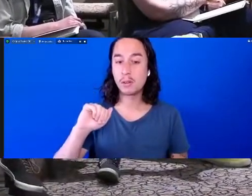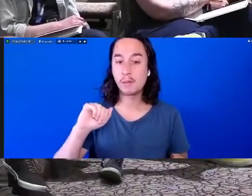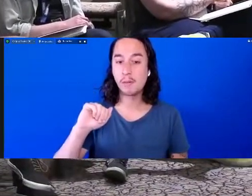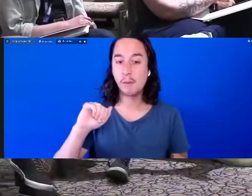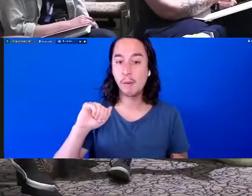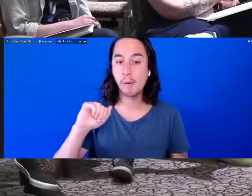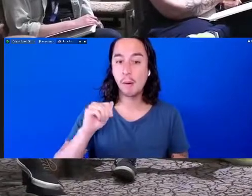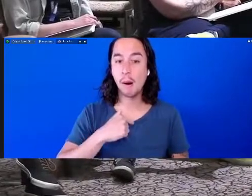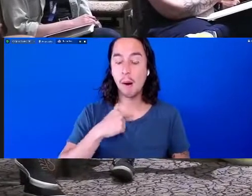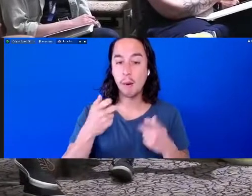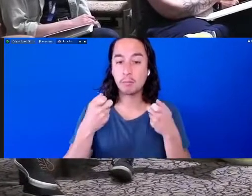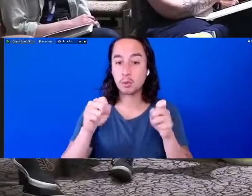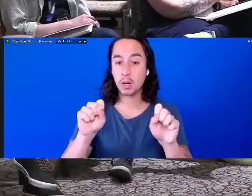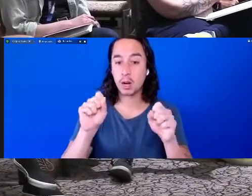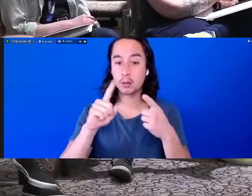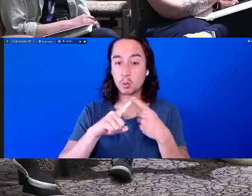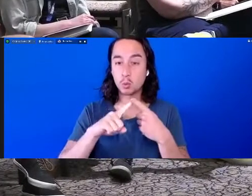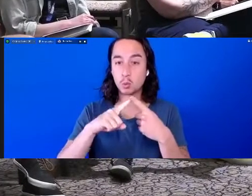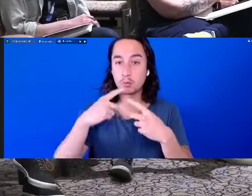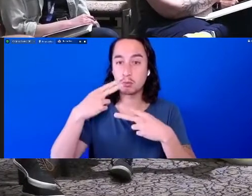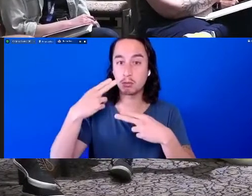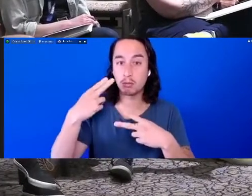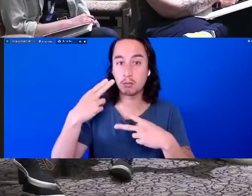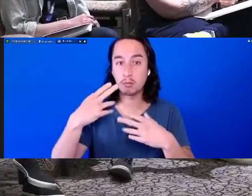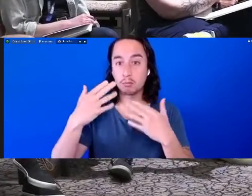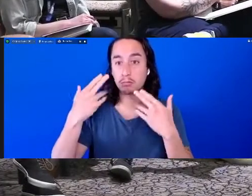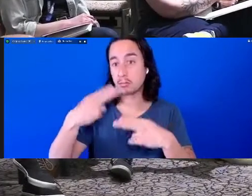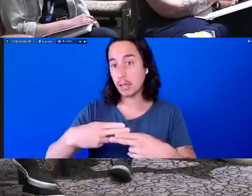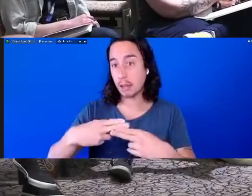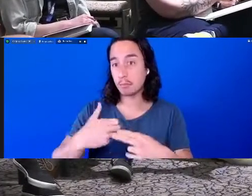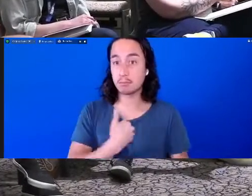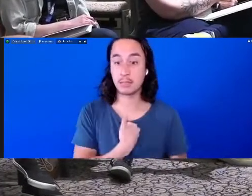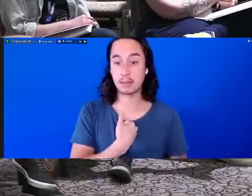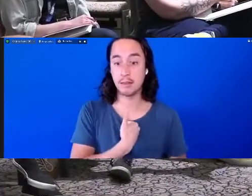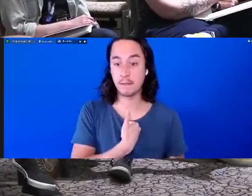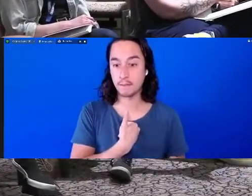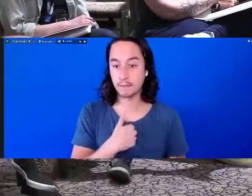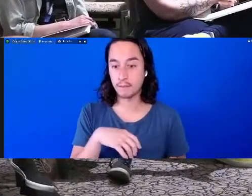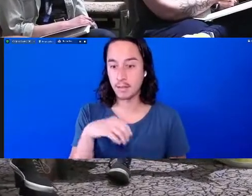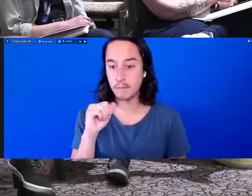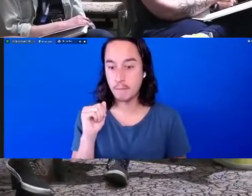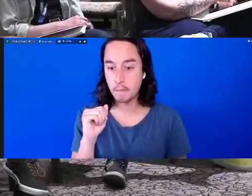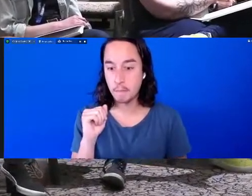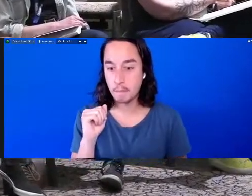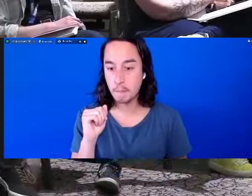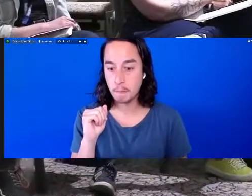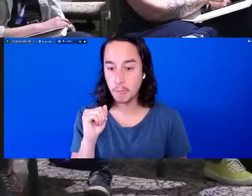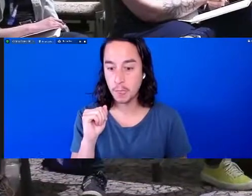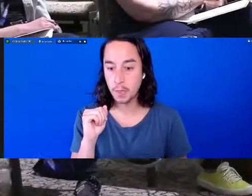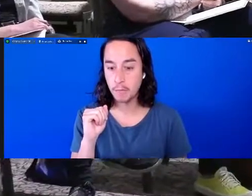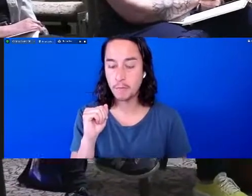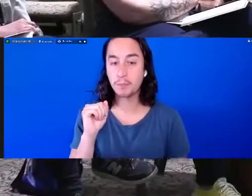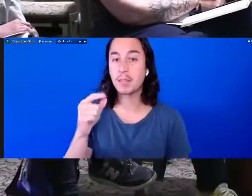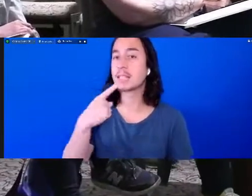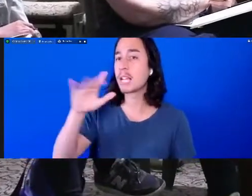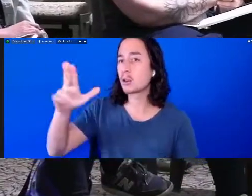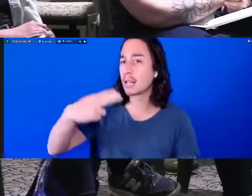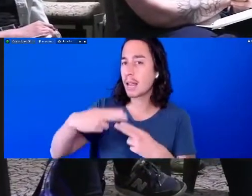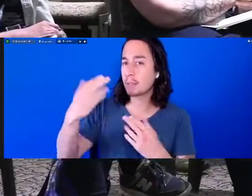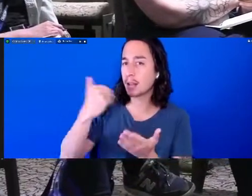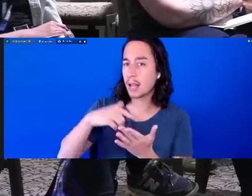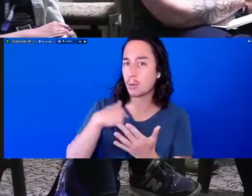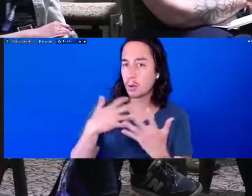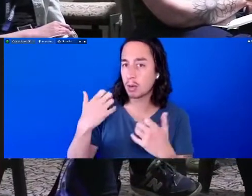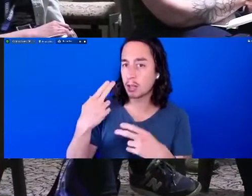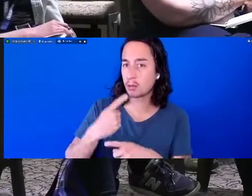to name myself. So I'm going to say Santiago Iasminti. Say your name one more time. We want to get this